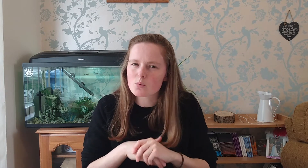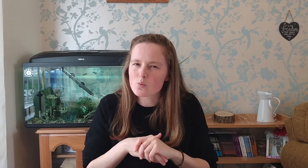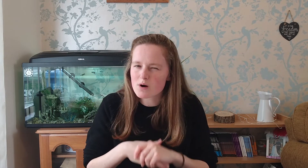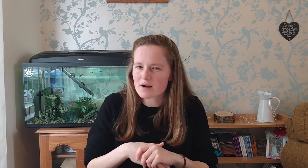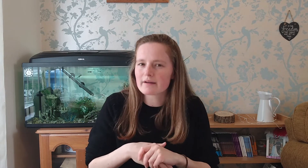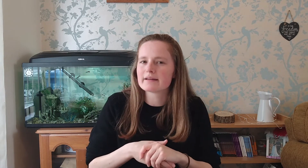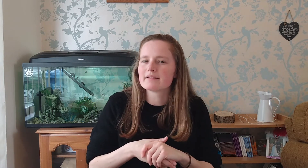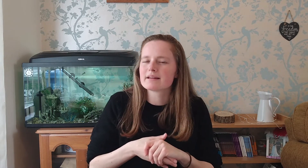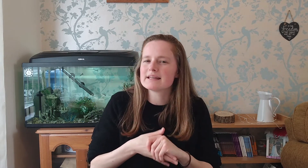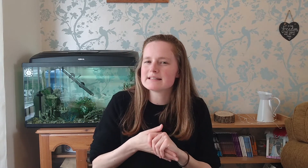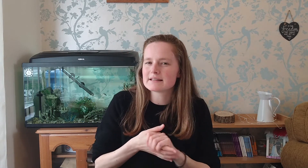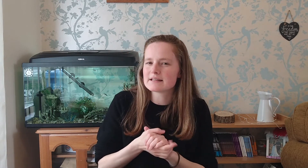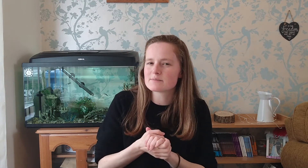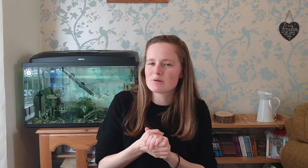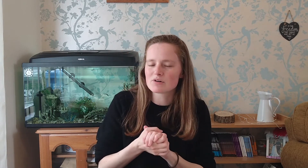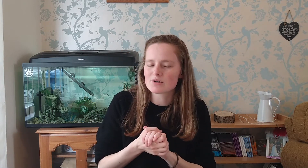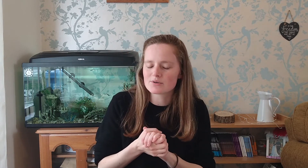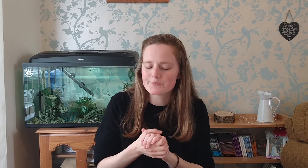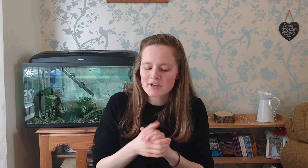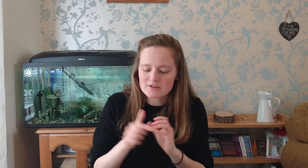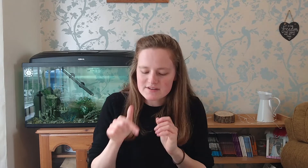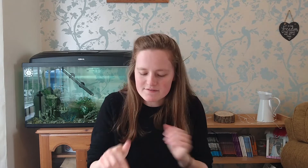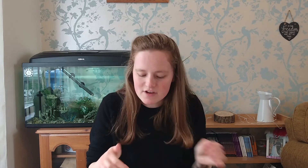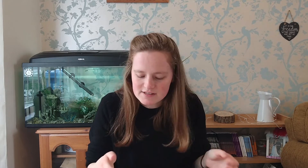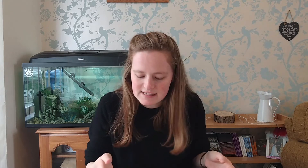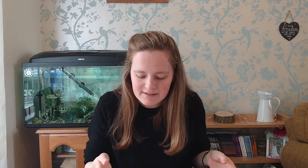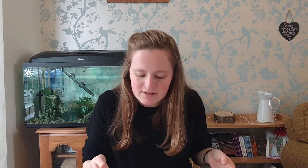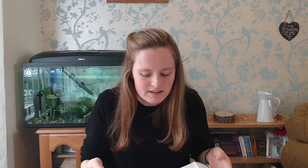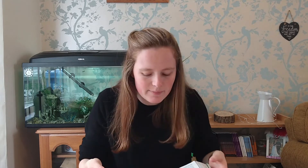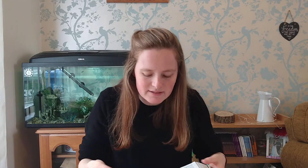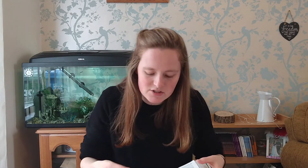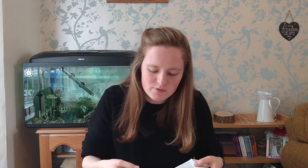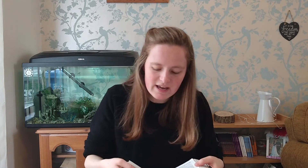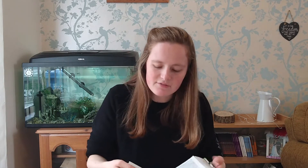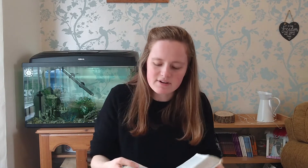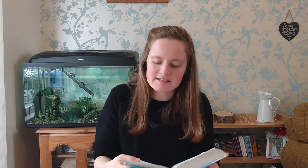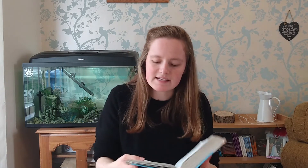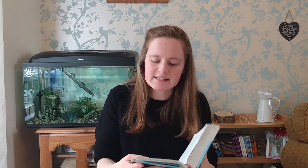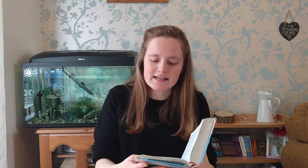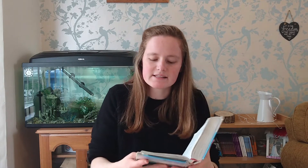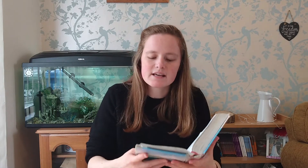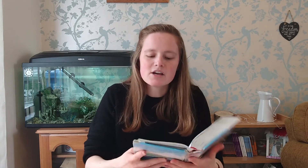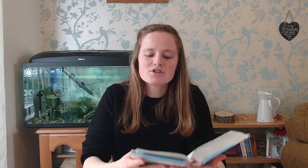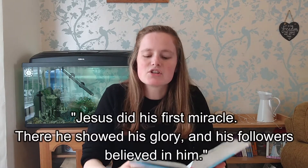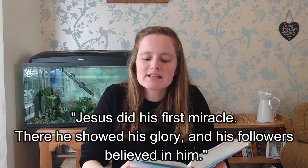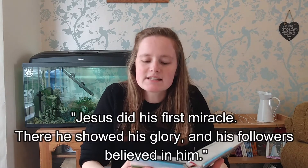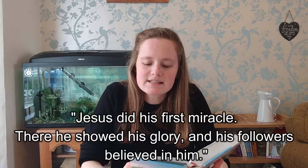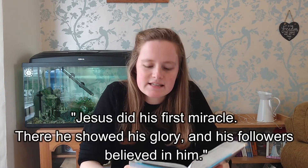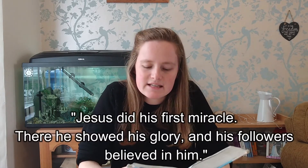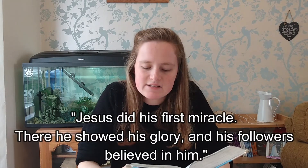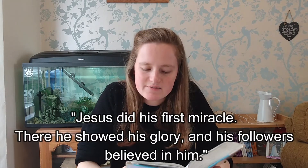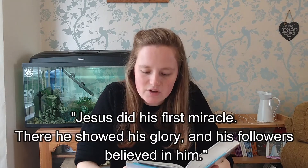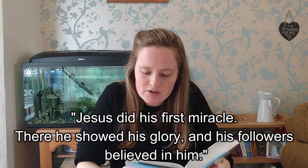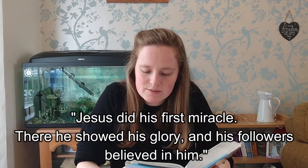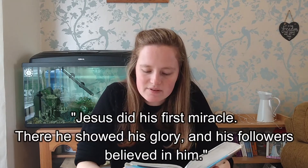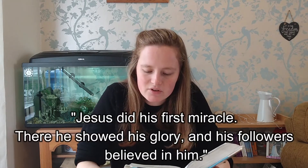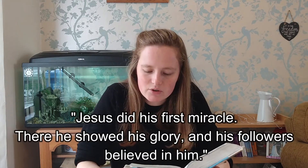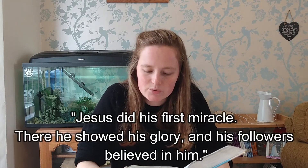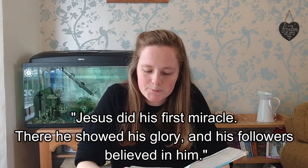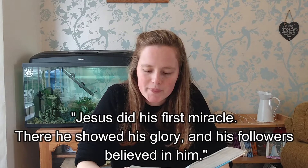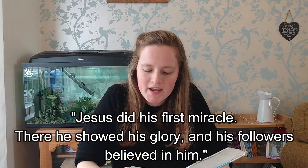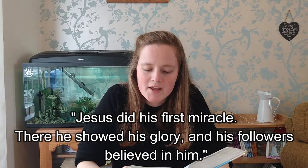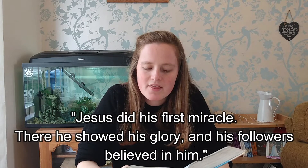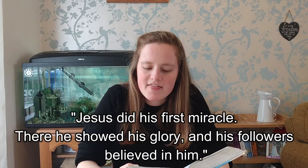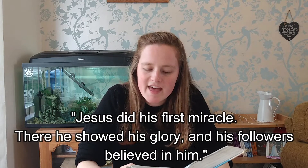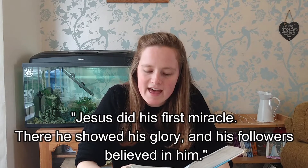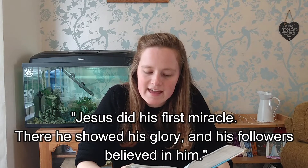look at why he did this miracle. Because in verse 11 in the passage we had read, it says, Jesus did his first